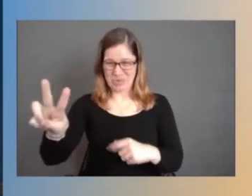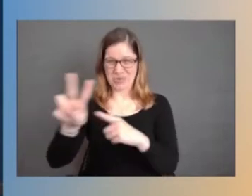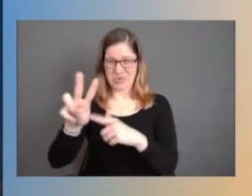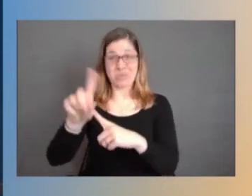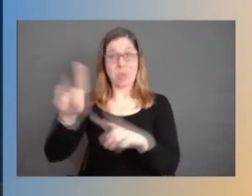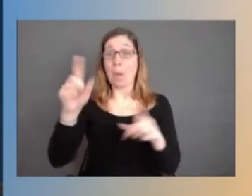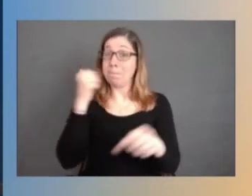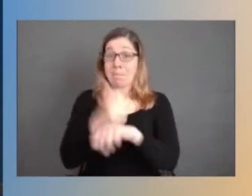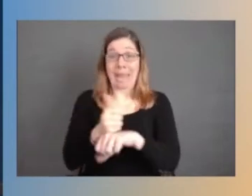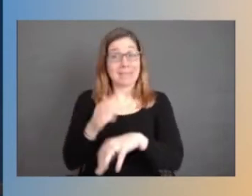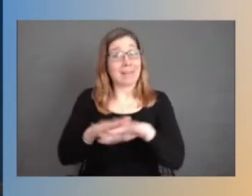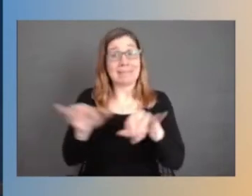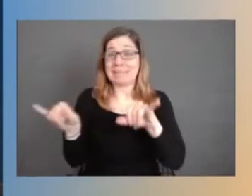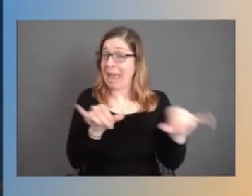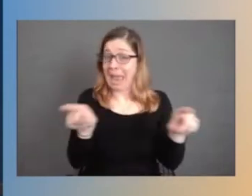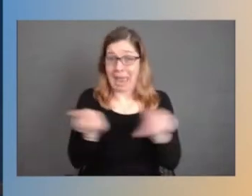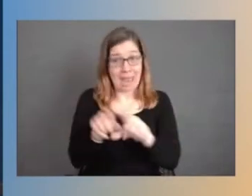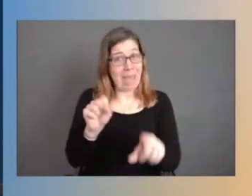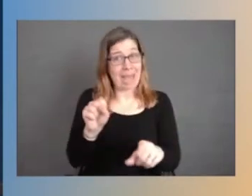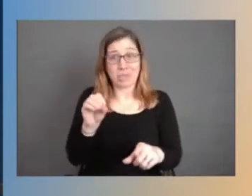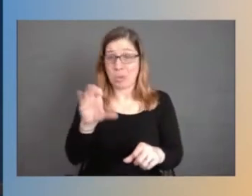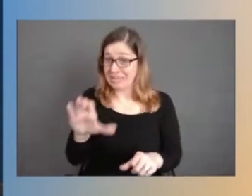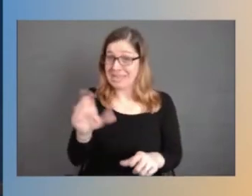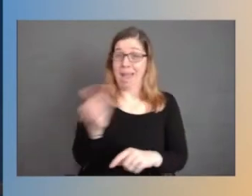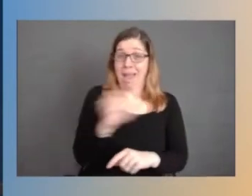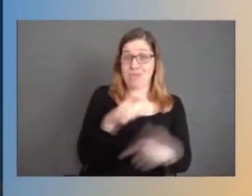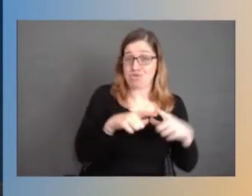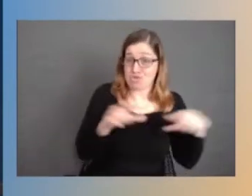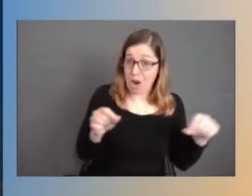other cards. However, this one is able to do